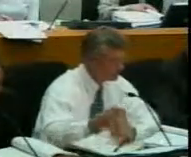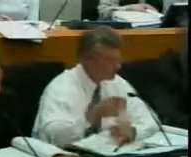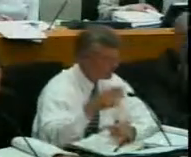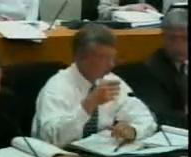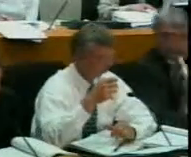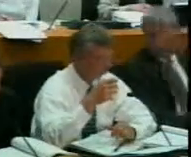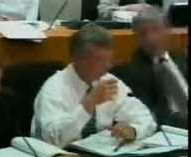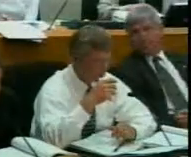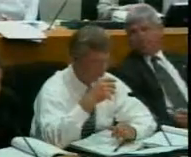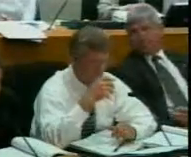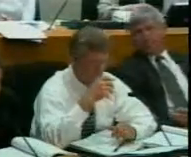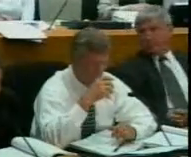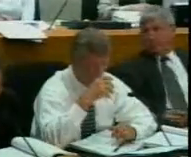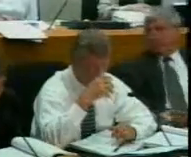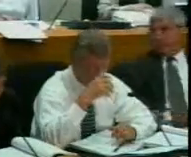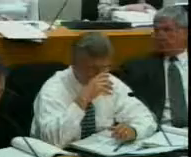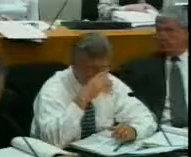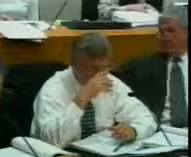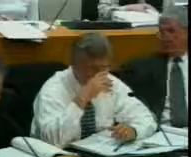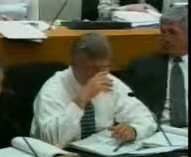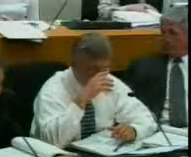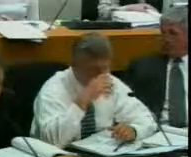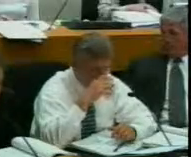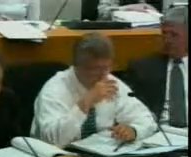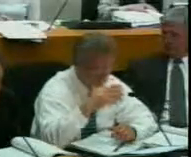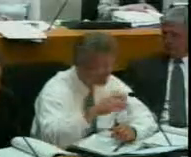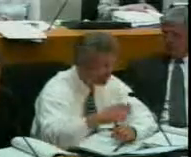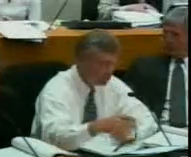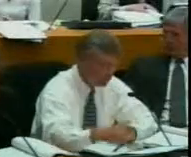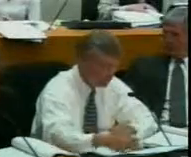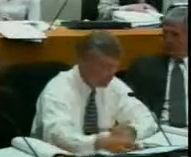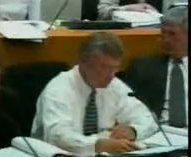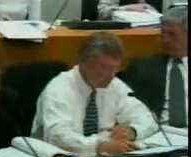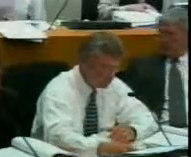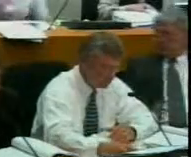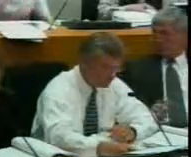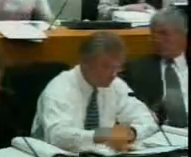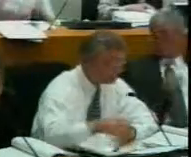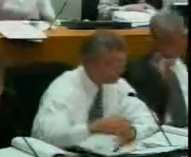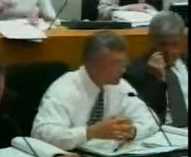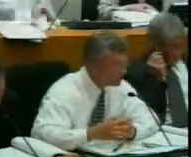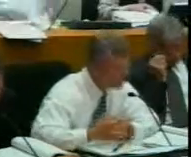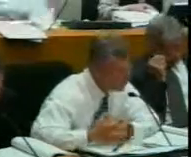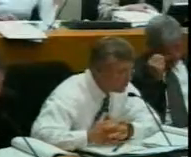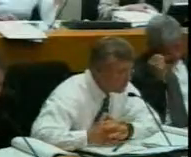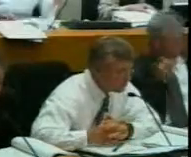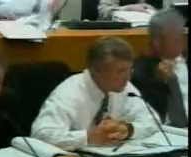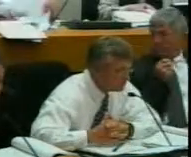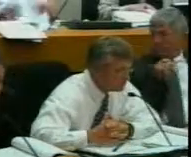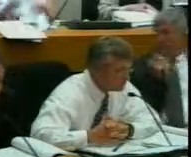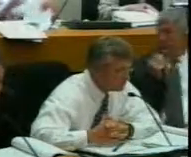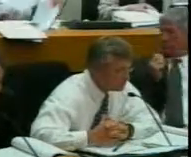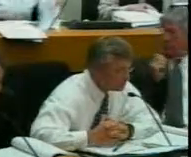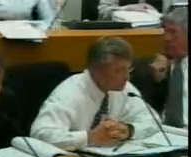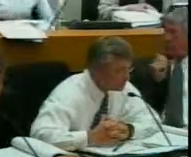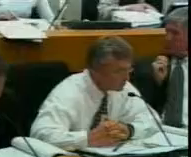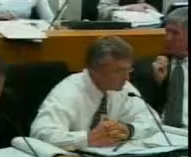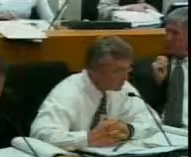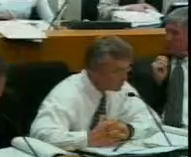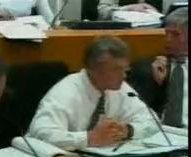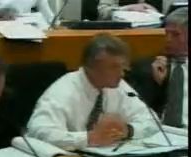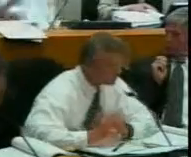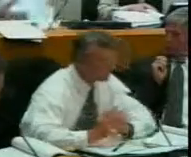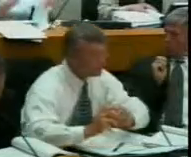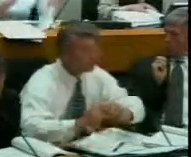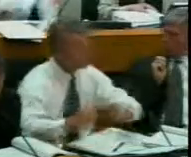Somebody else may be able to answer this. I've gone back and looked in the last 20-some years, and I guess one of the reasons I look at this because